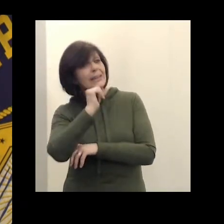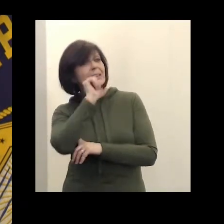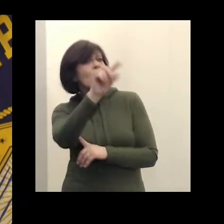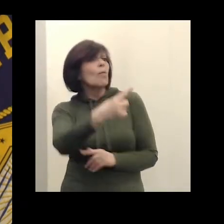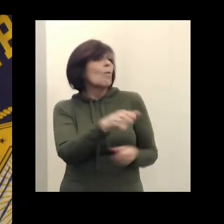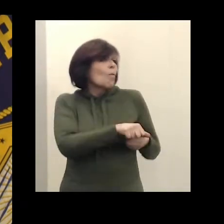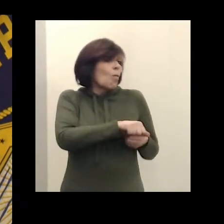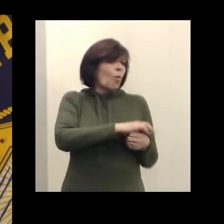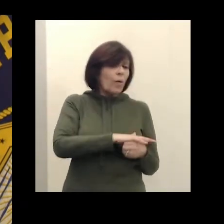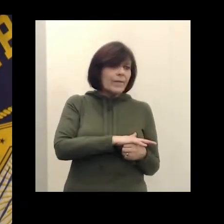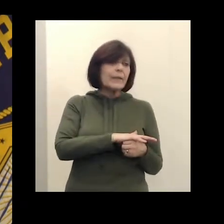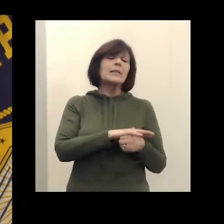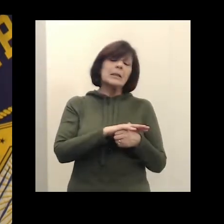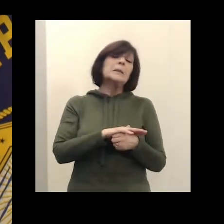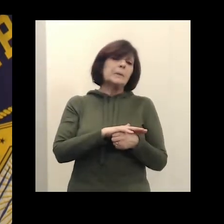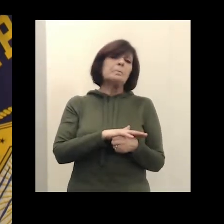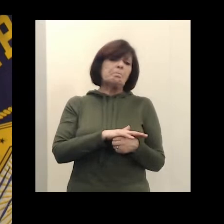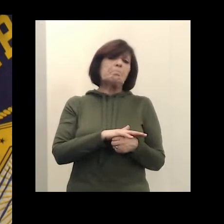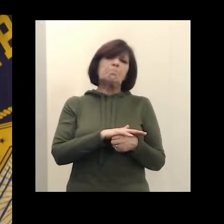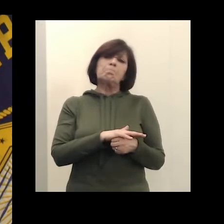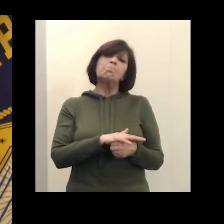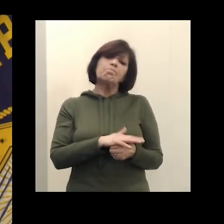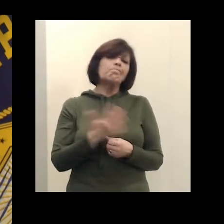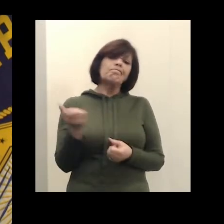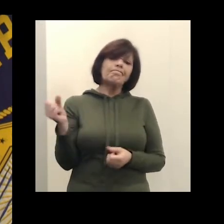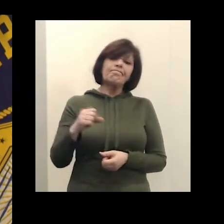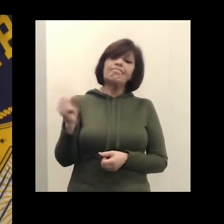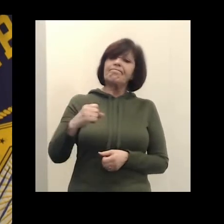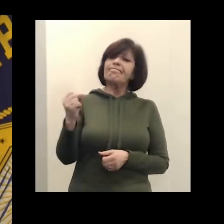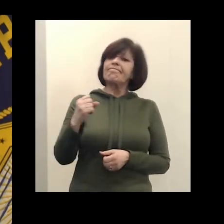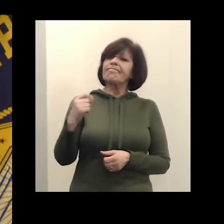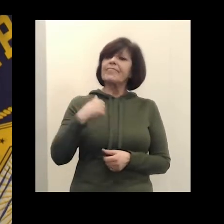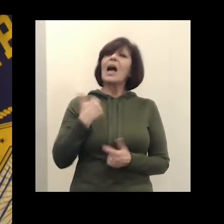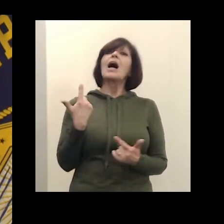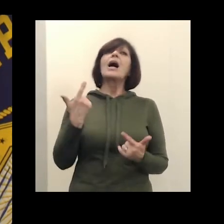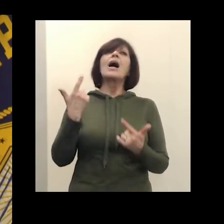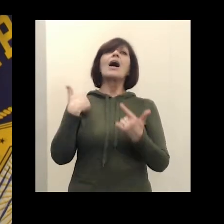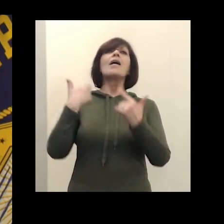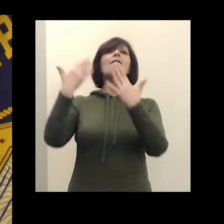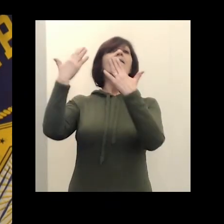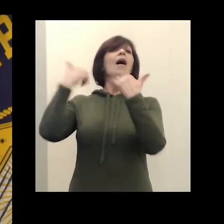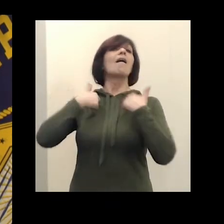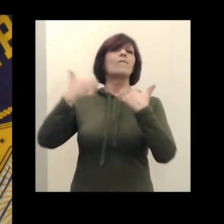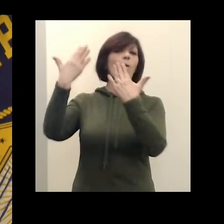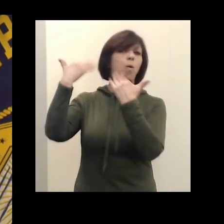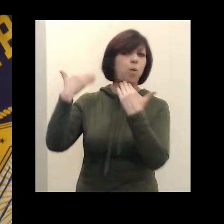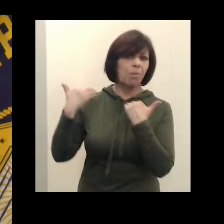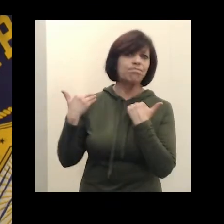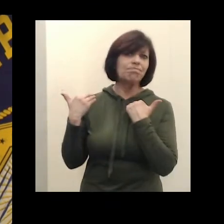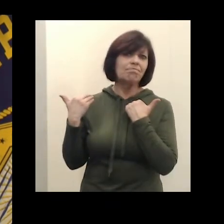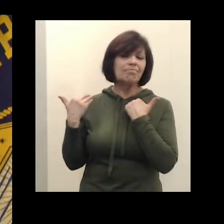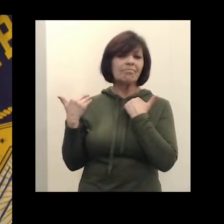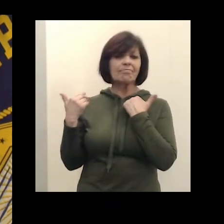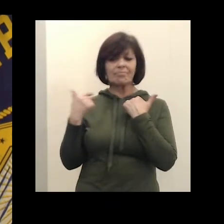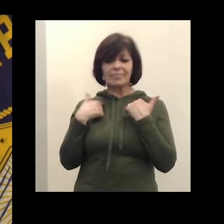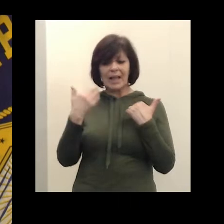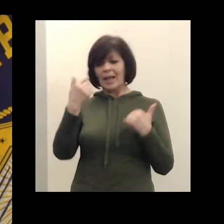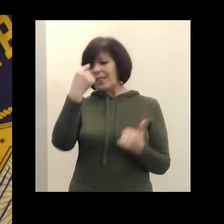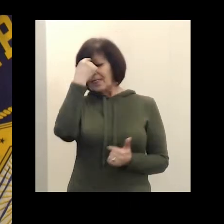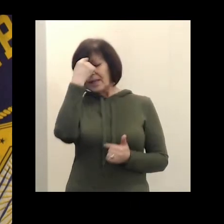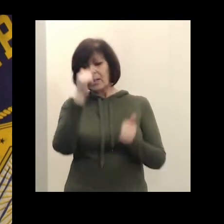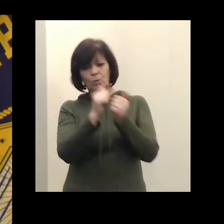ago. So I'm hopeful. I say we think we've peaked with regards to